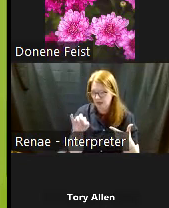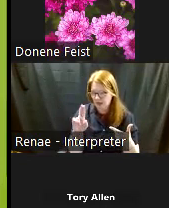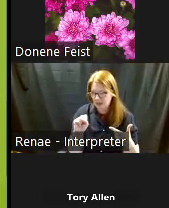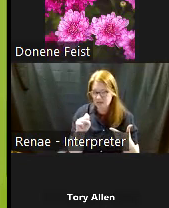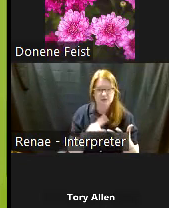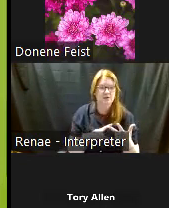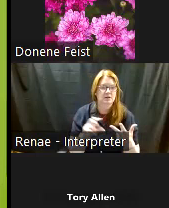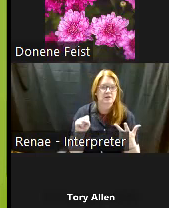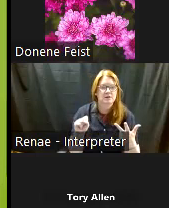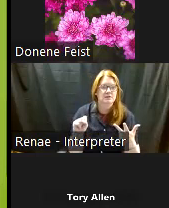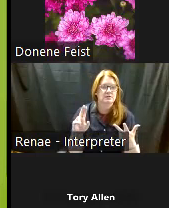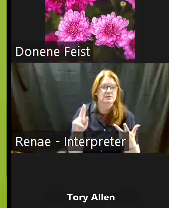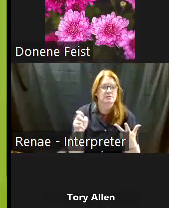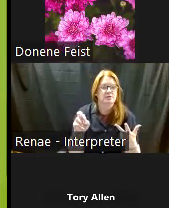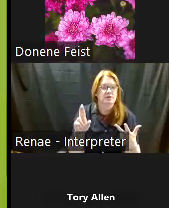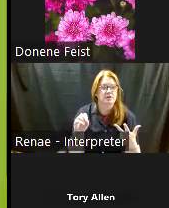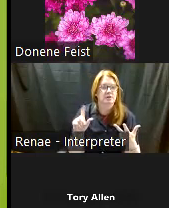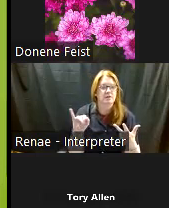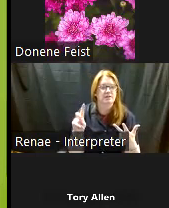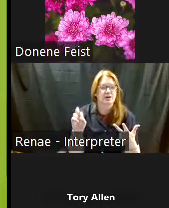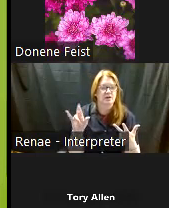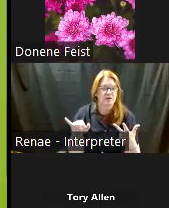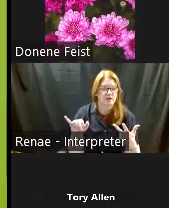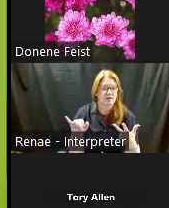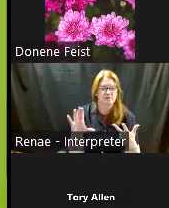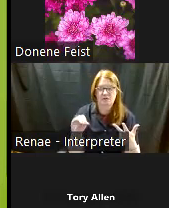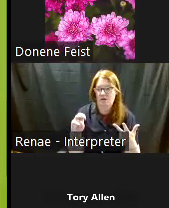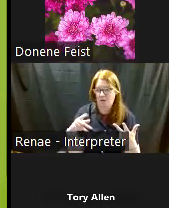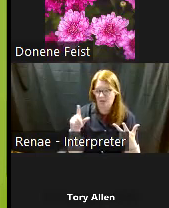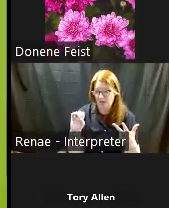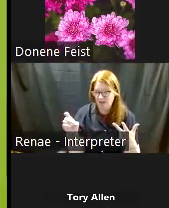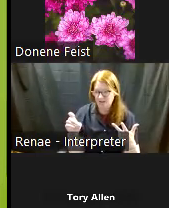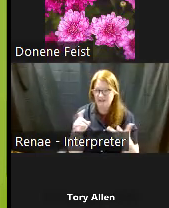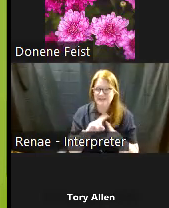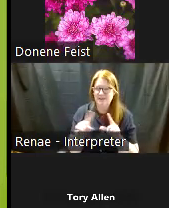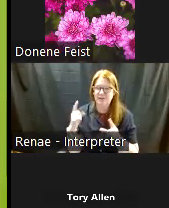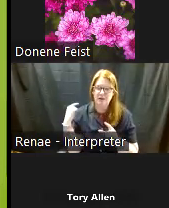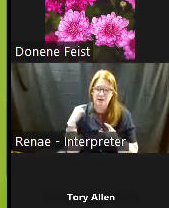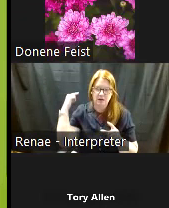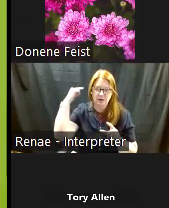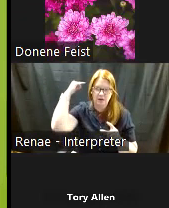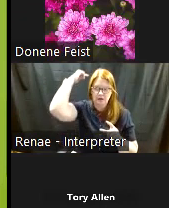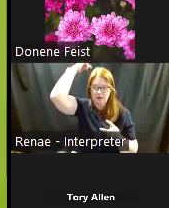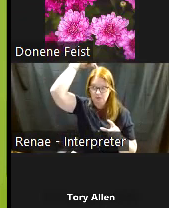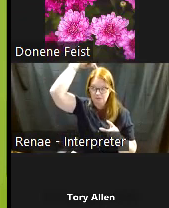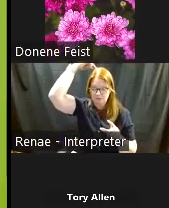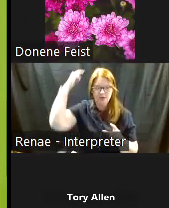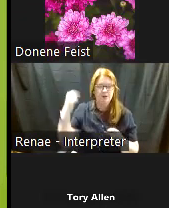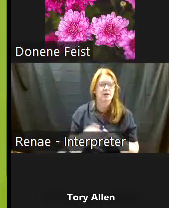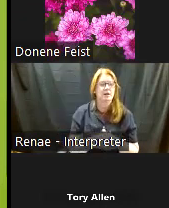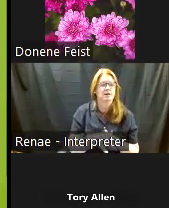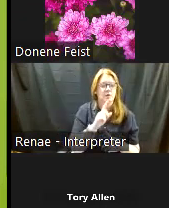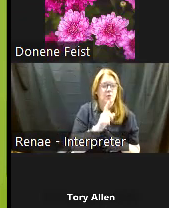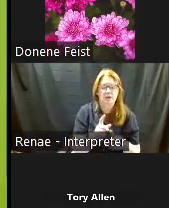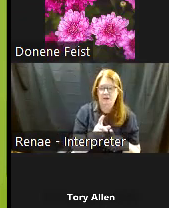superior olivary complex, lateral lemniscus, inferior just all these little processing centers along the nerve. And really what we're doing